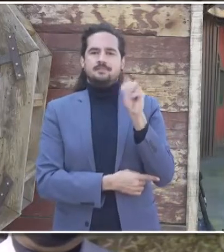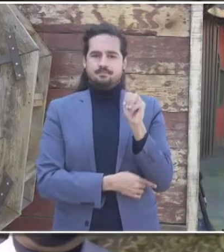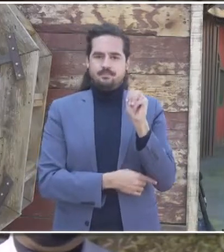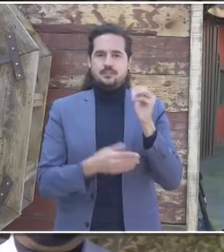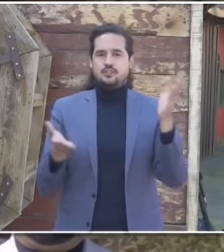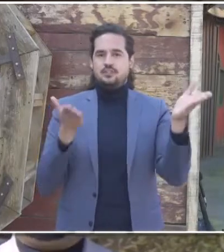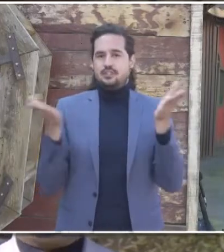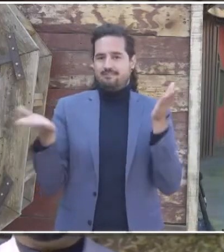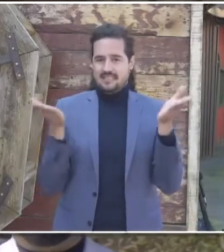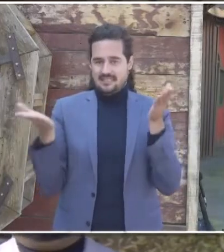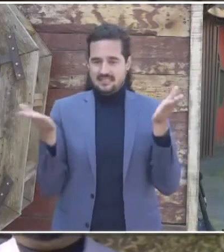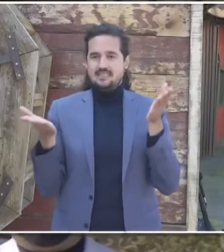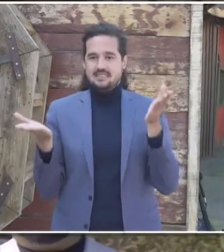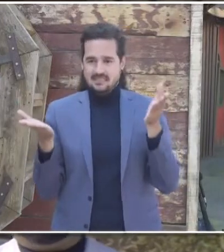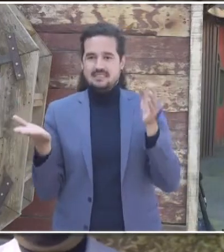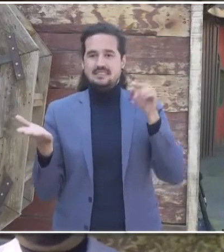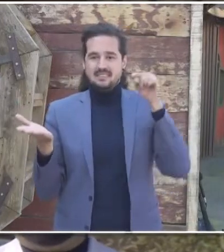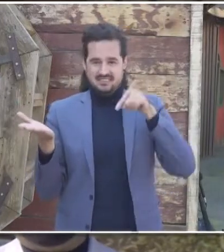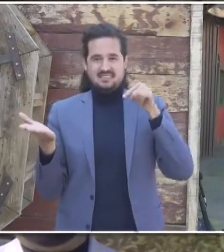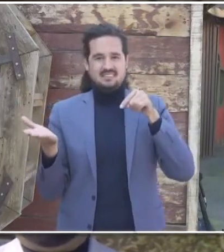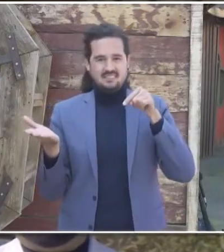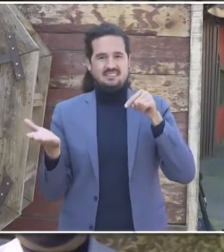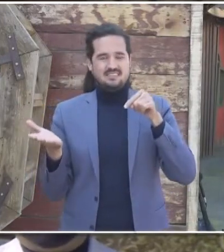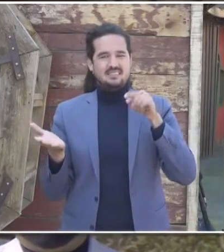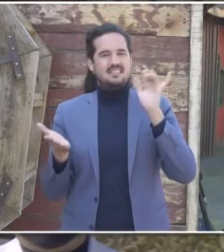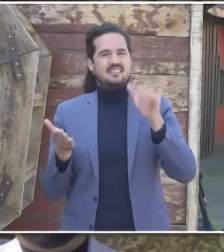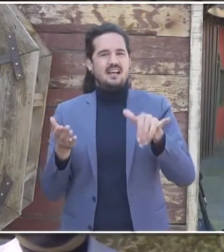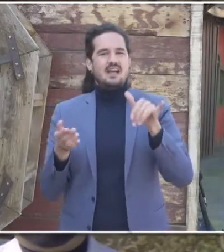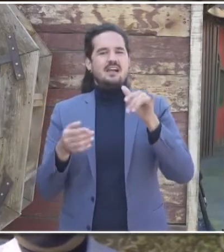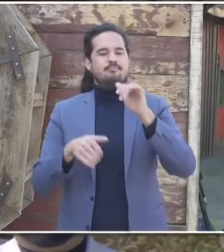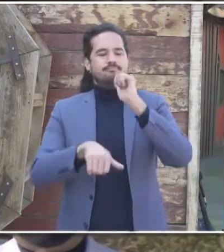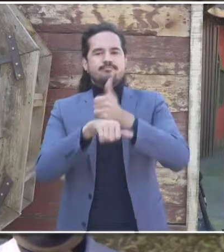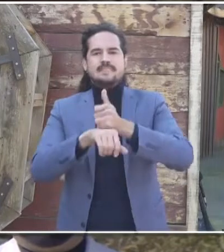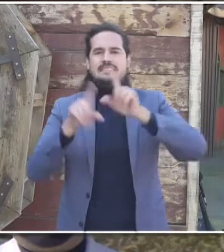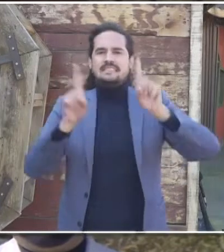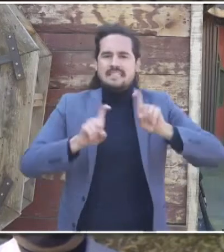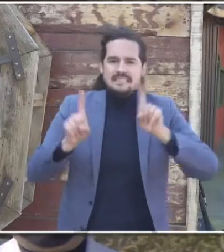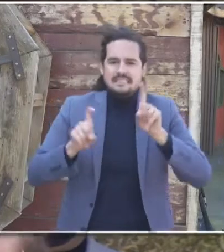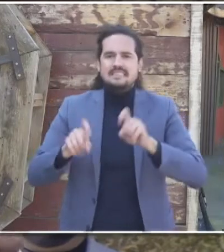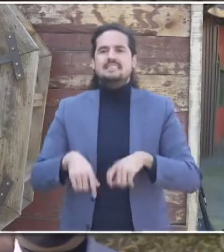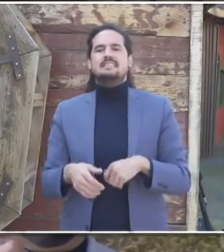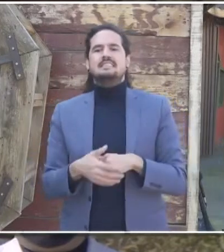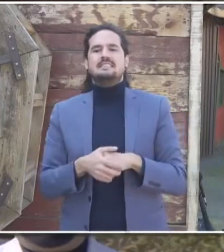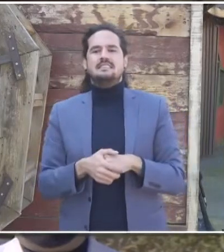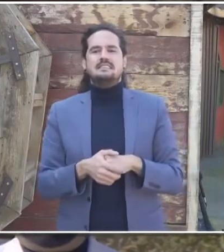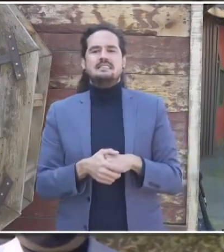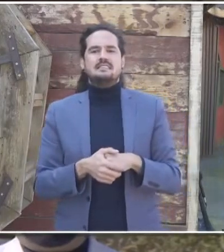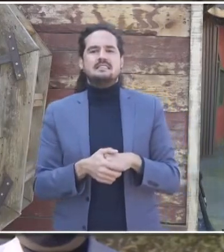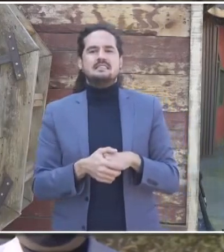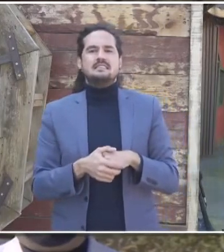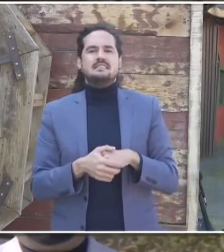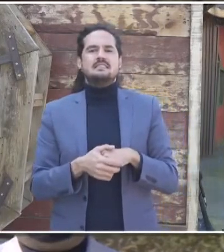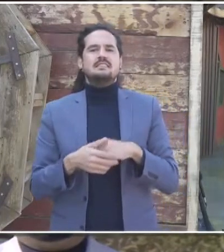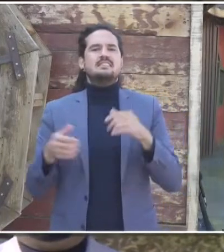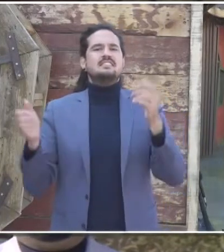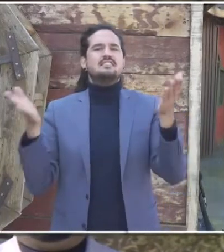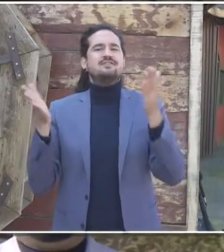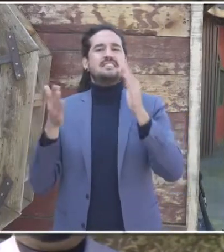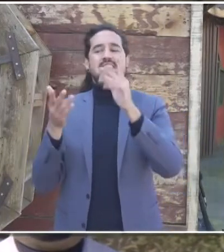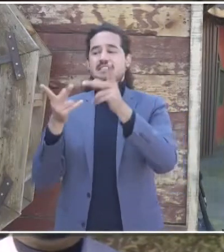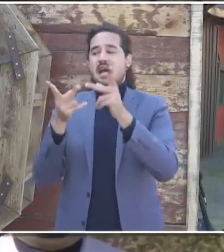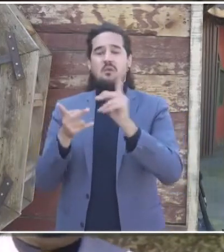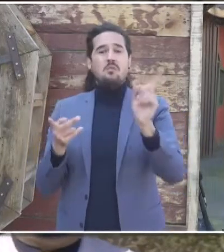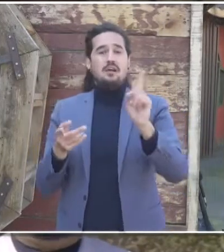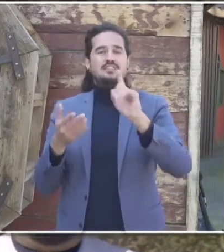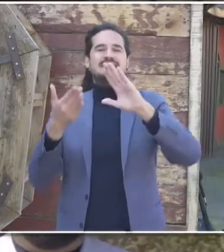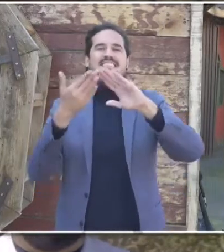basis of equity. And the first OptumServe site now for vaccinations will be at your city college in the next